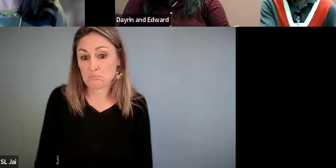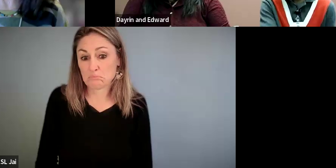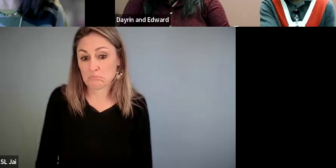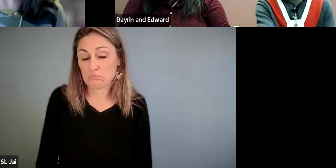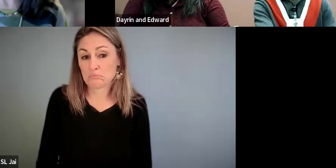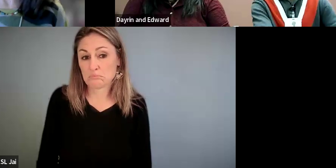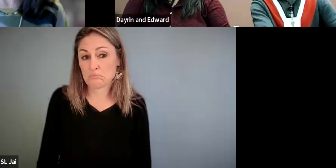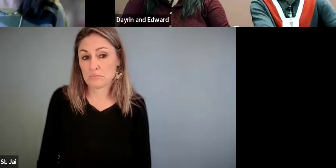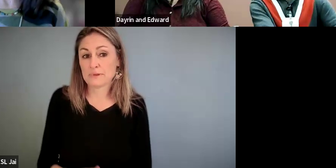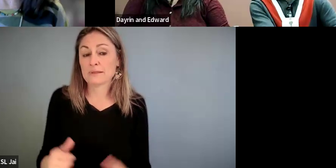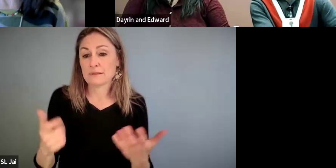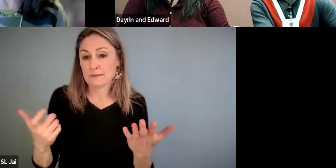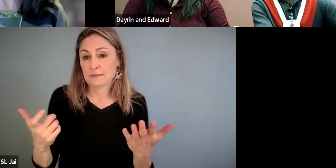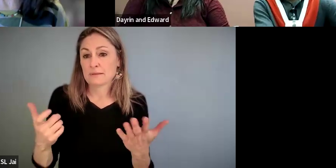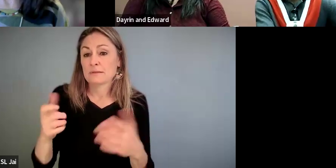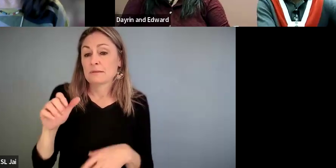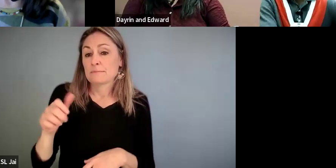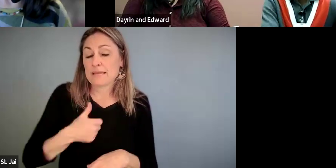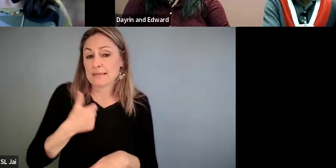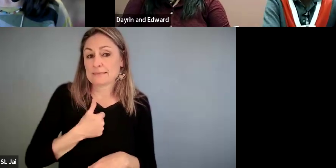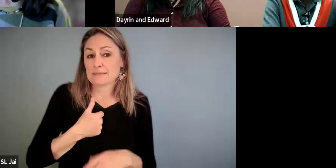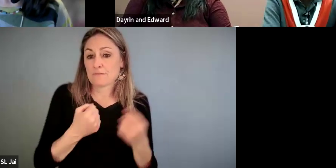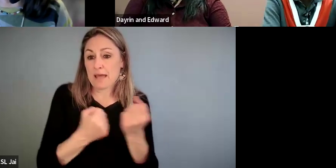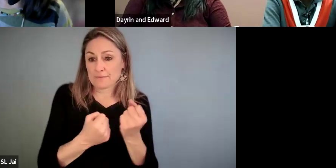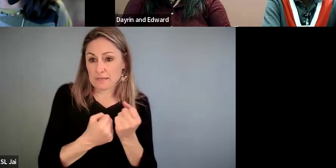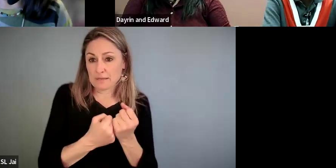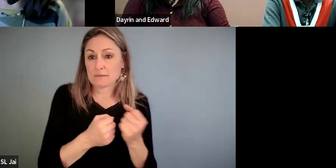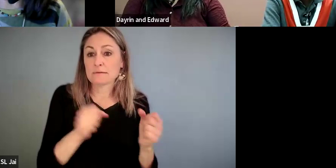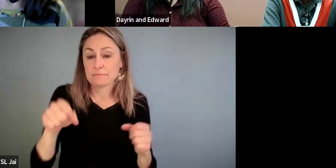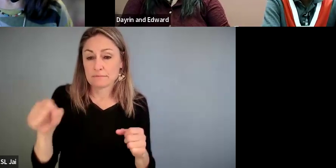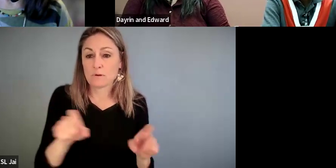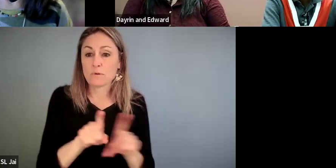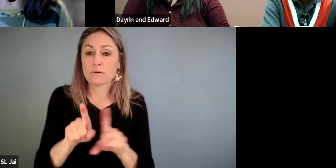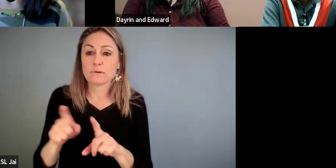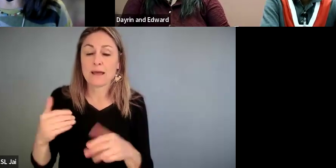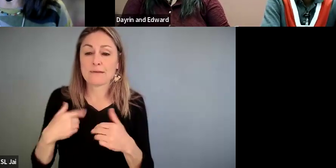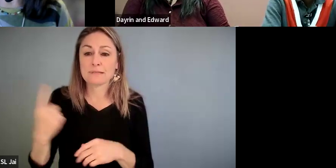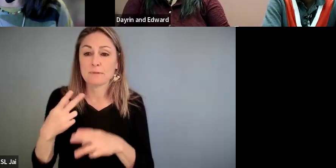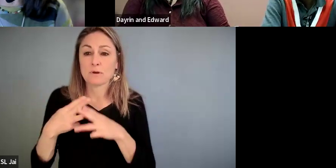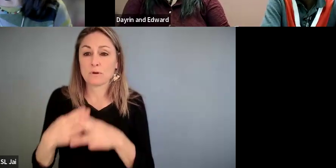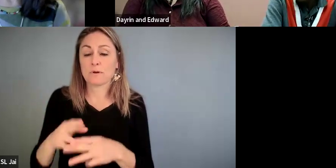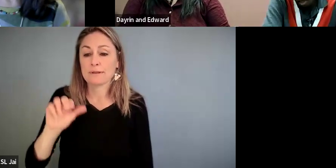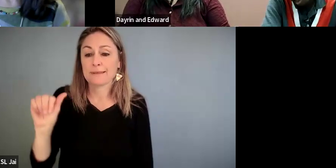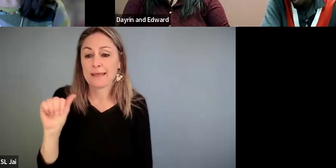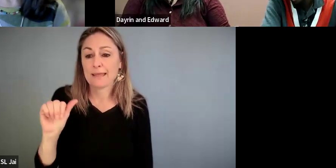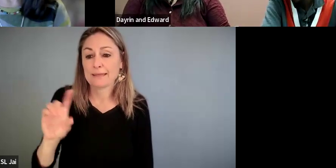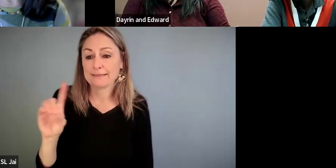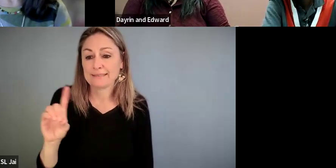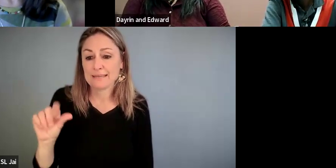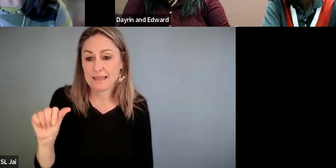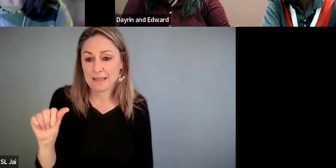As talking about to being a self-advocate, we also have something they call the